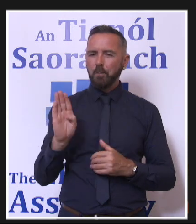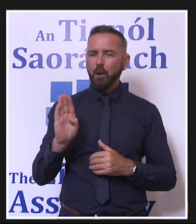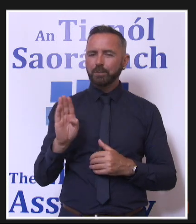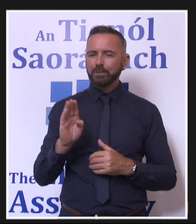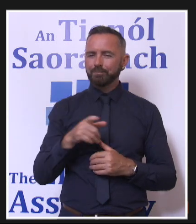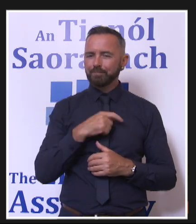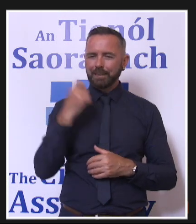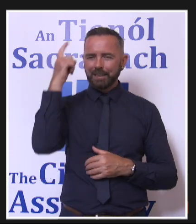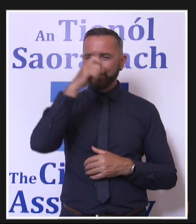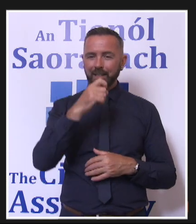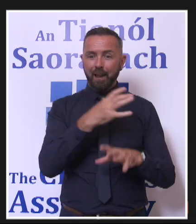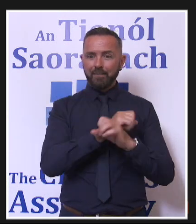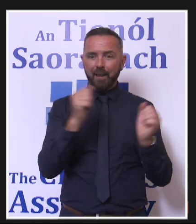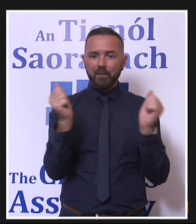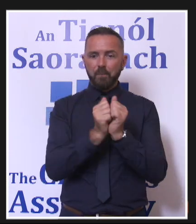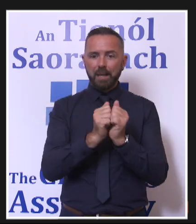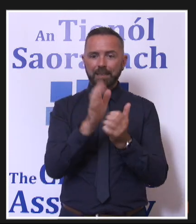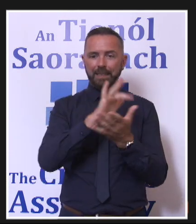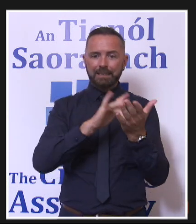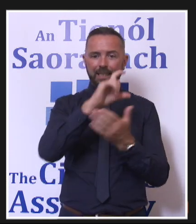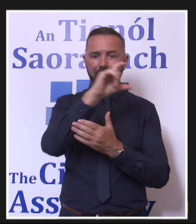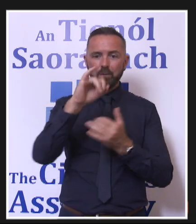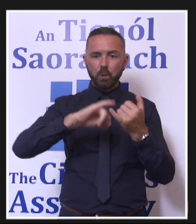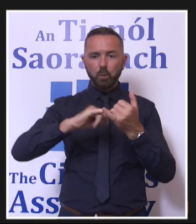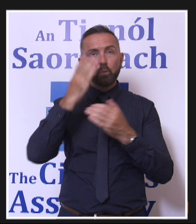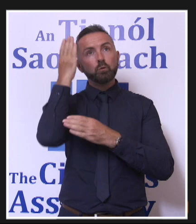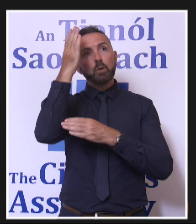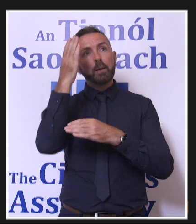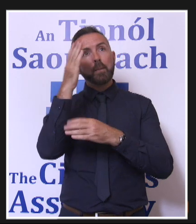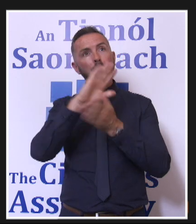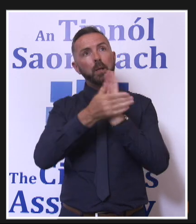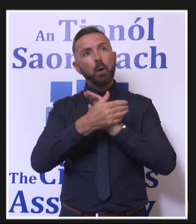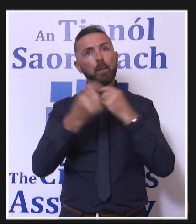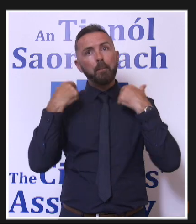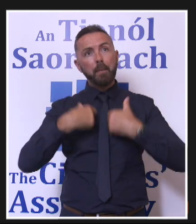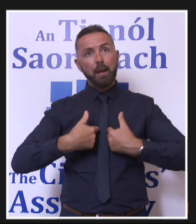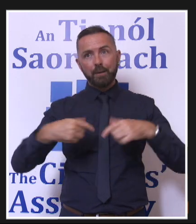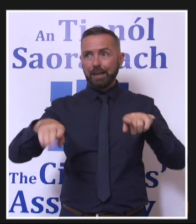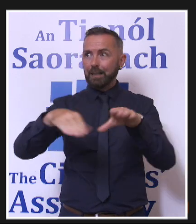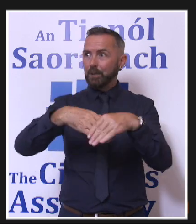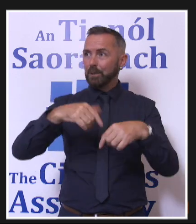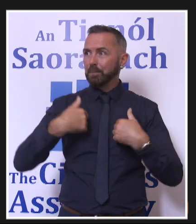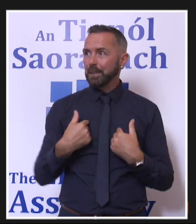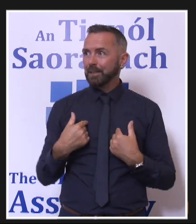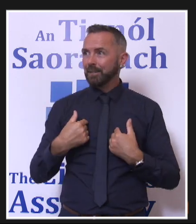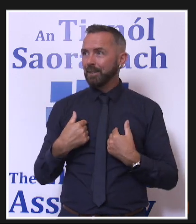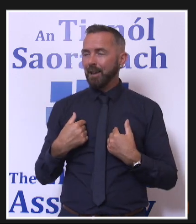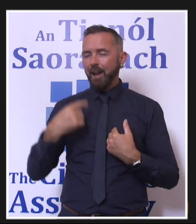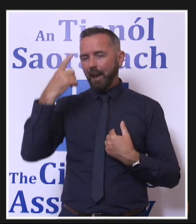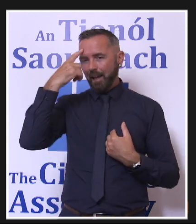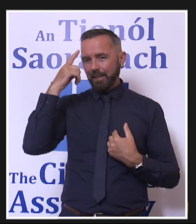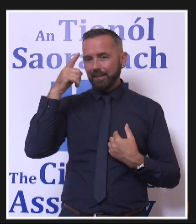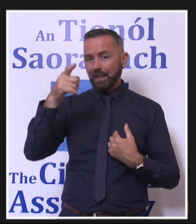known a city councillor who didn't dream about being mayor, and that included me. And I think that's the